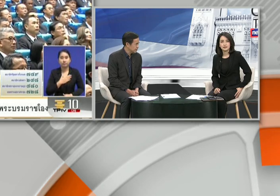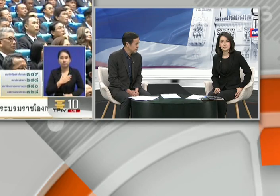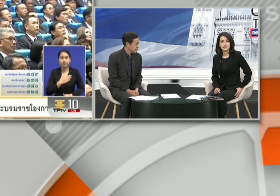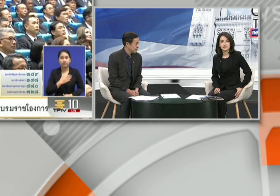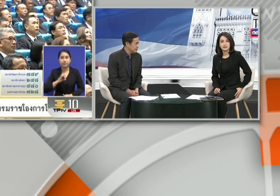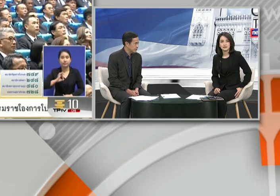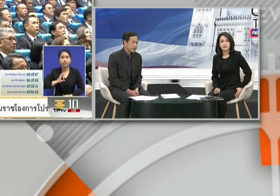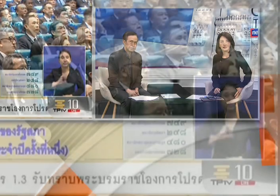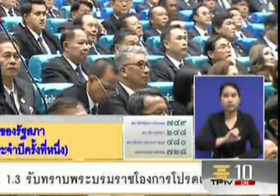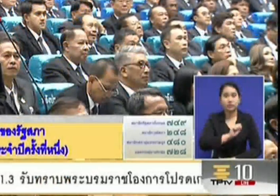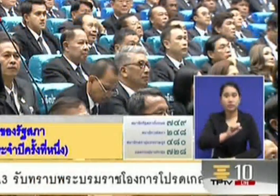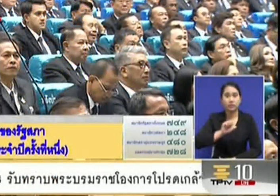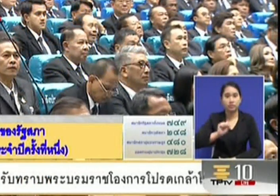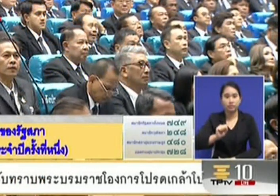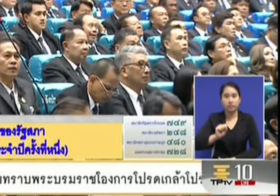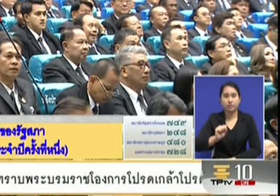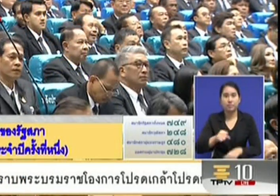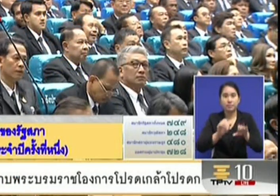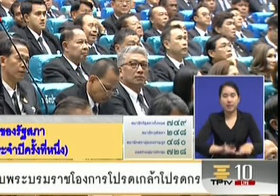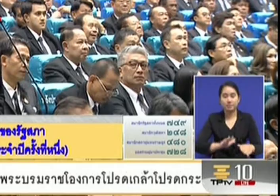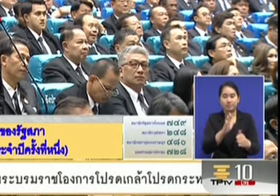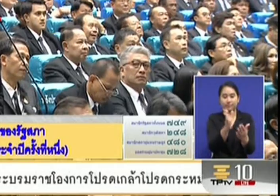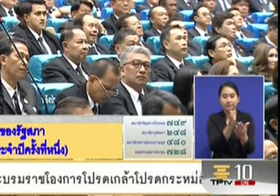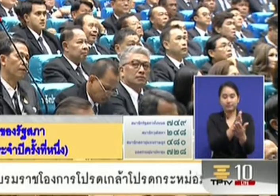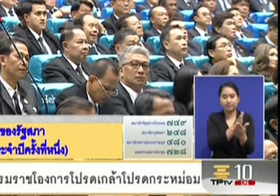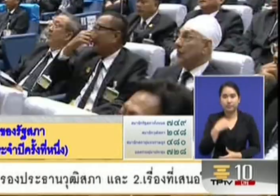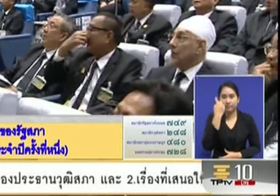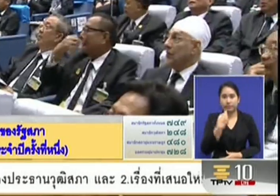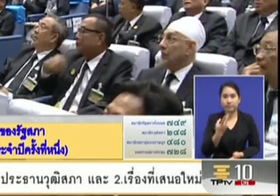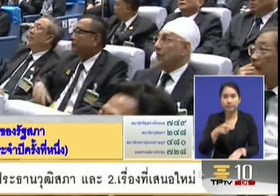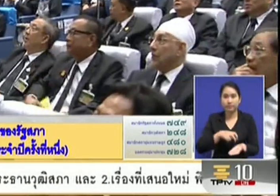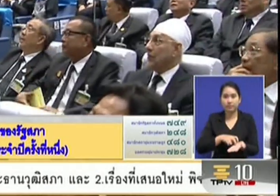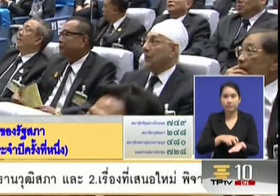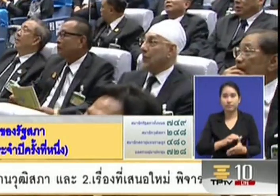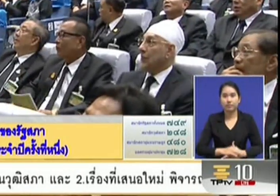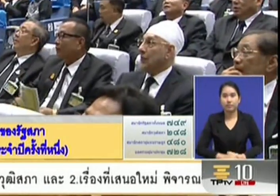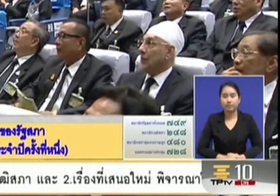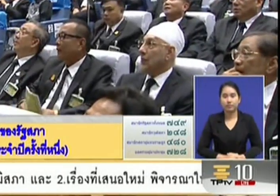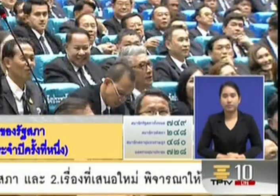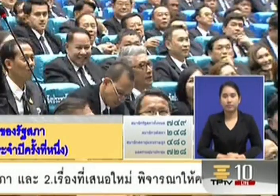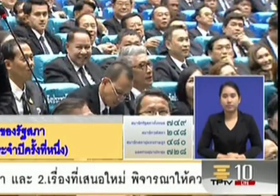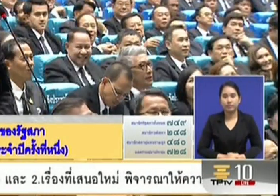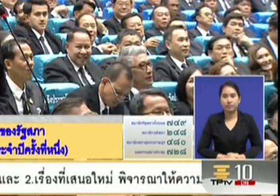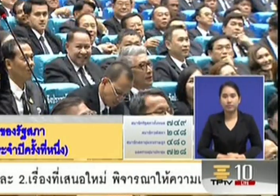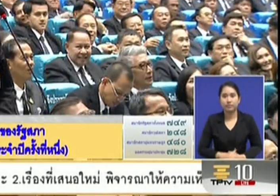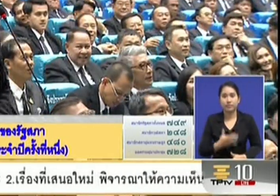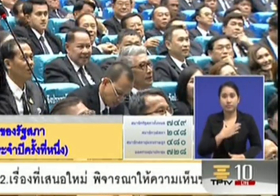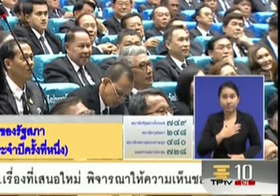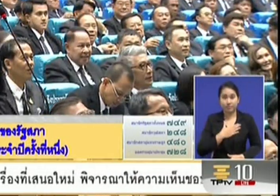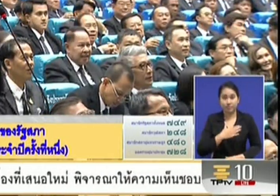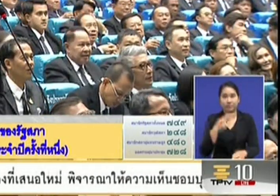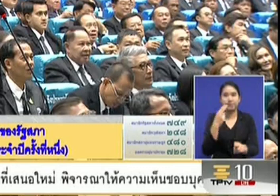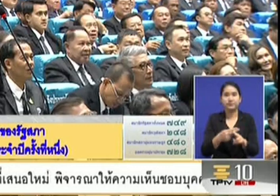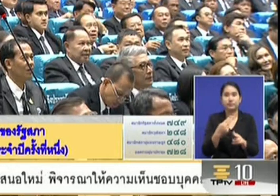post so that a vote can be called. Yes. So on the screen right now is the proposal